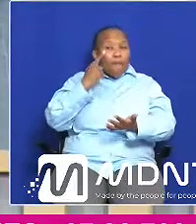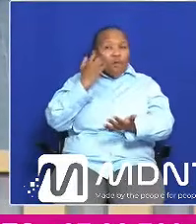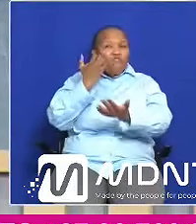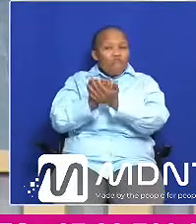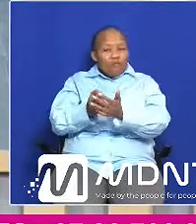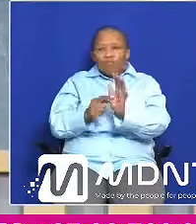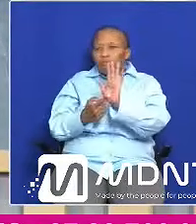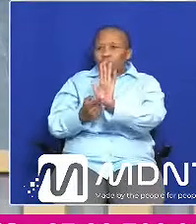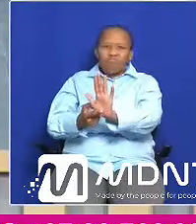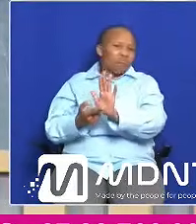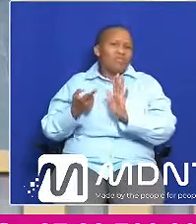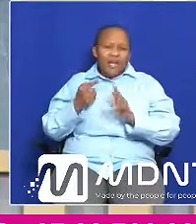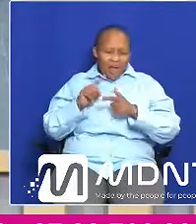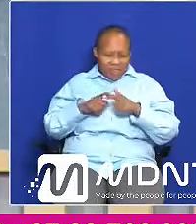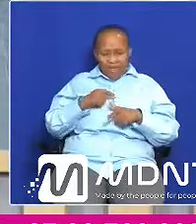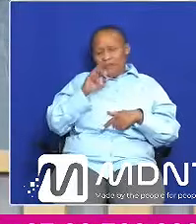memory.